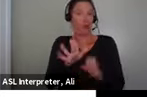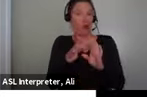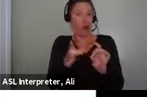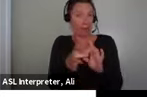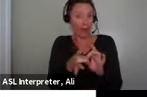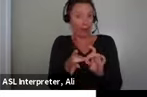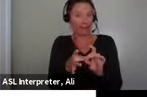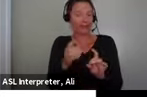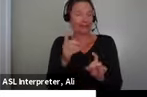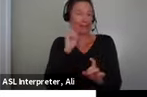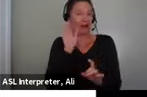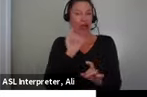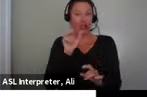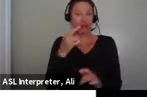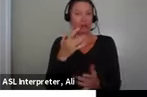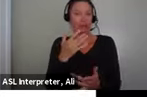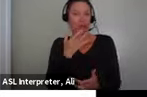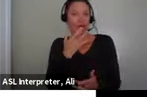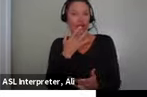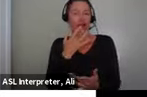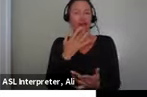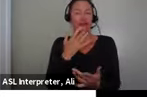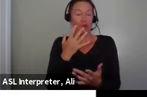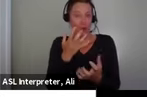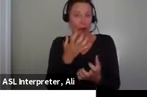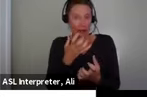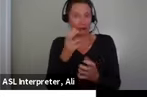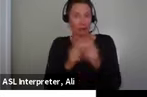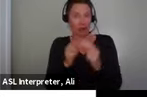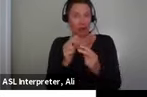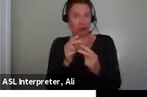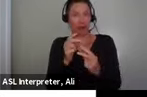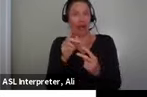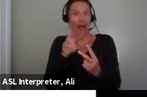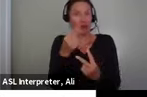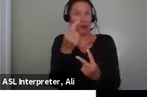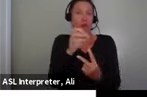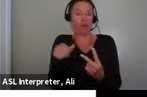of at least one of the alternatives being constructed. So